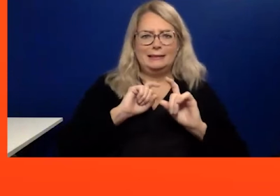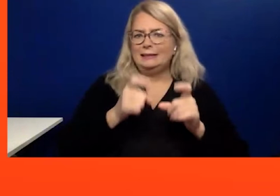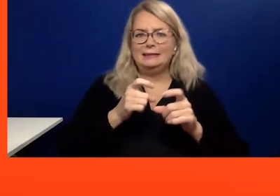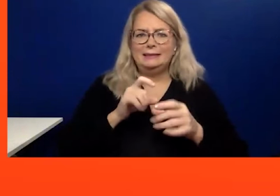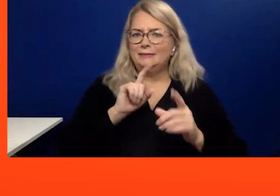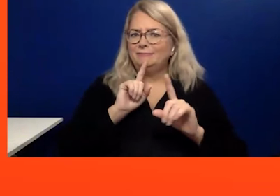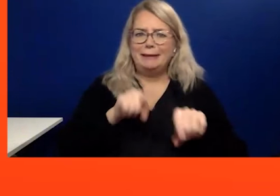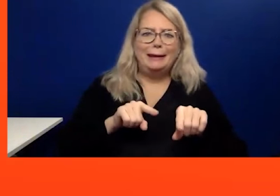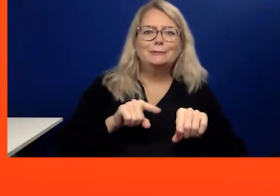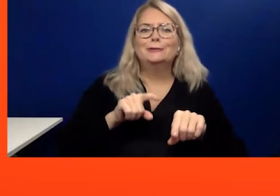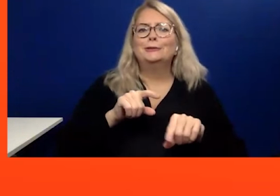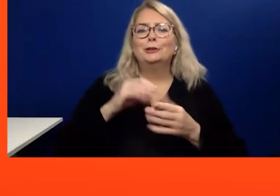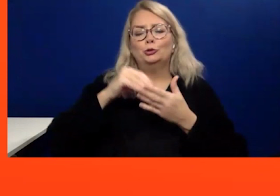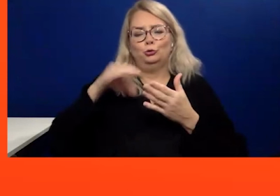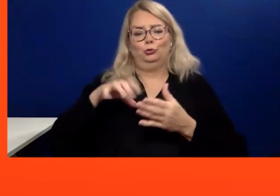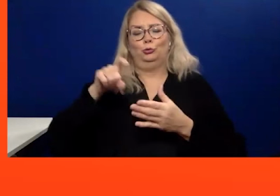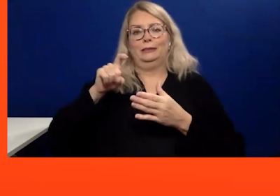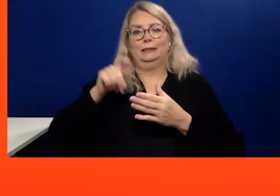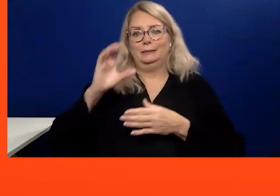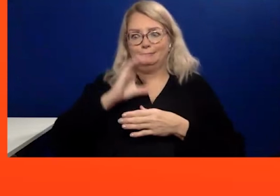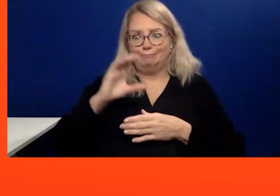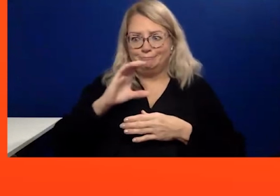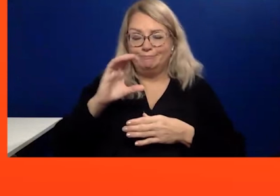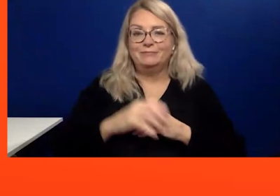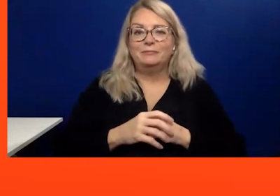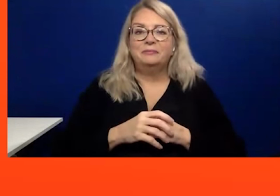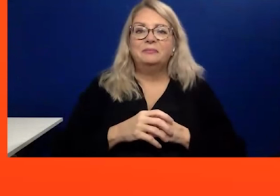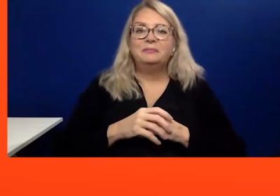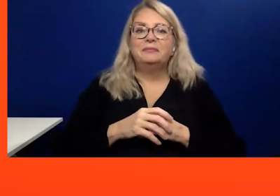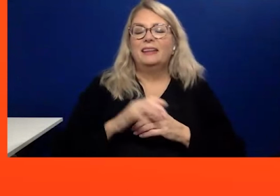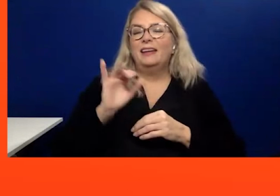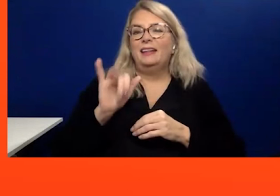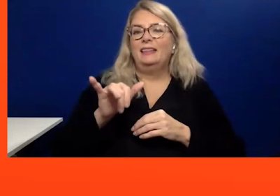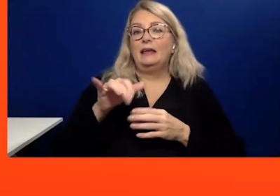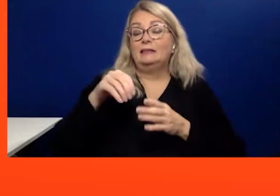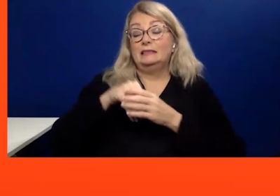for it, right? And I think for a lot of instructors, that's the in-person also.